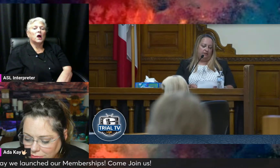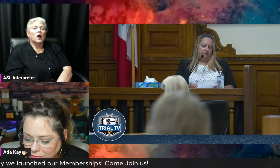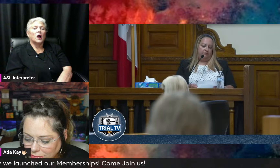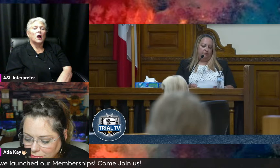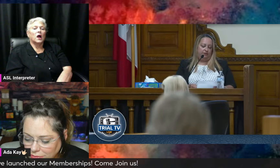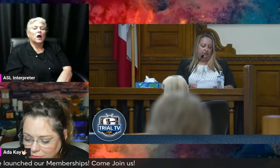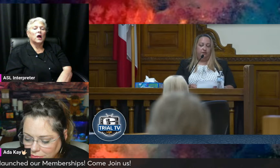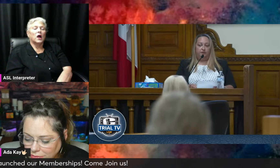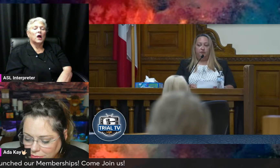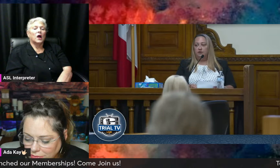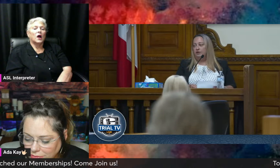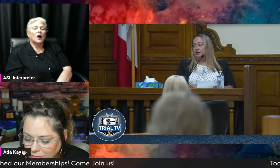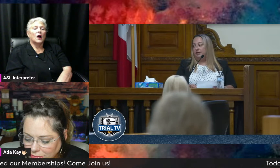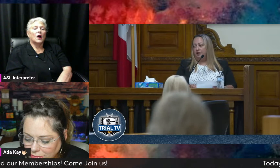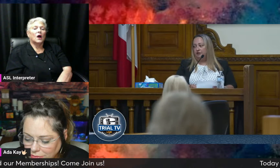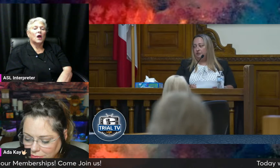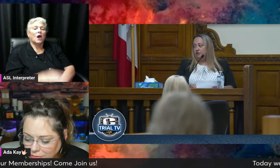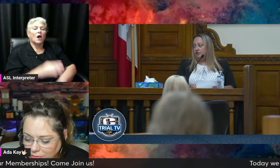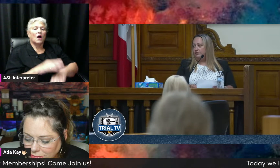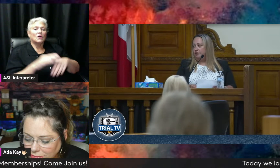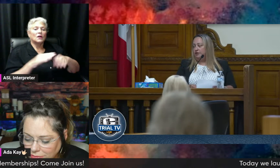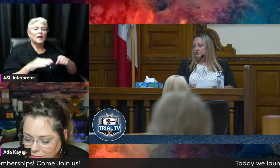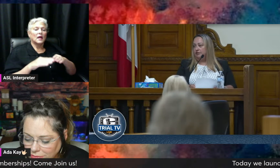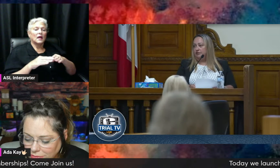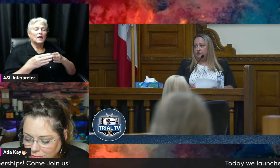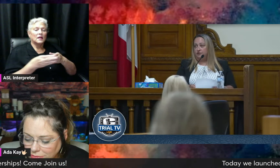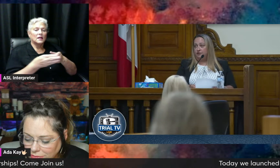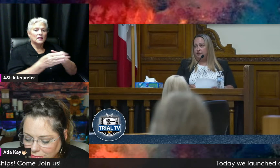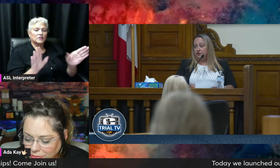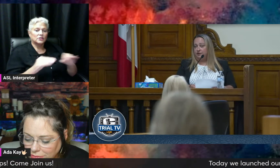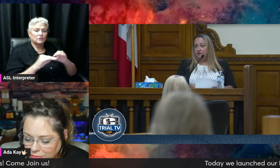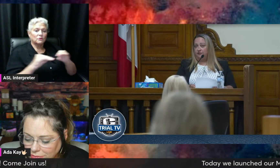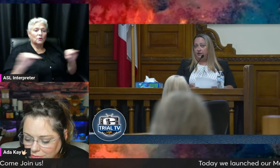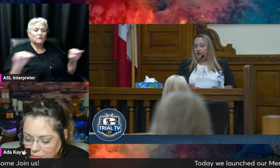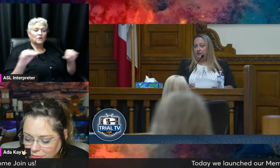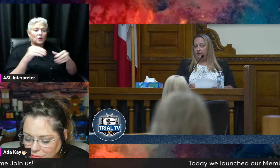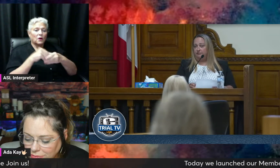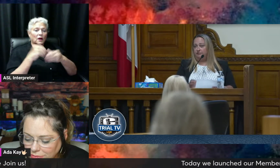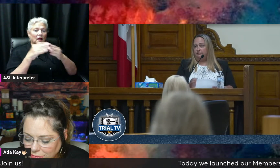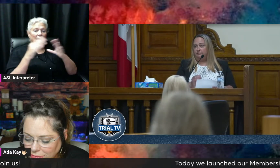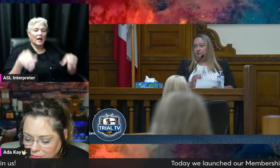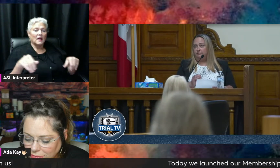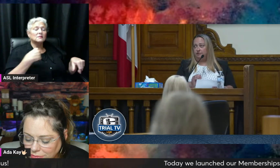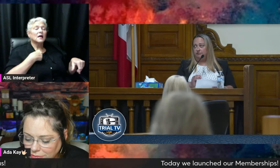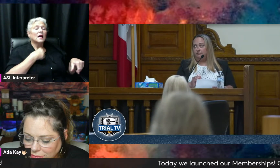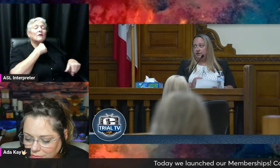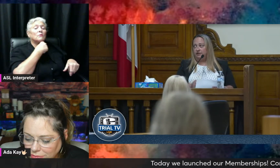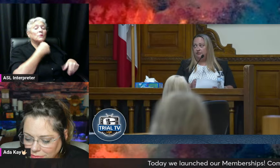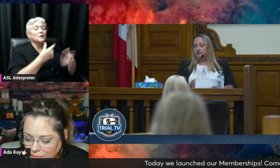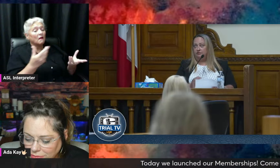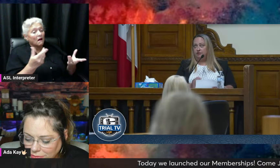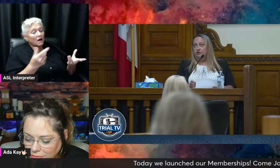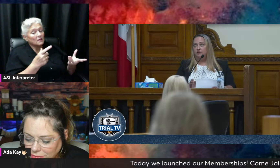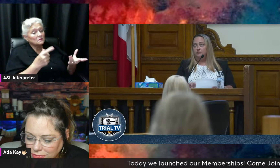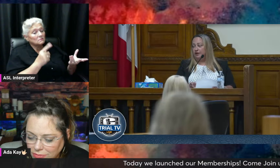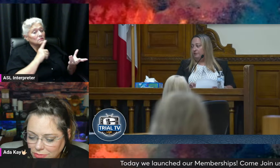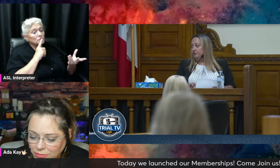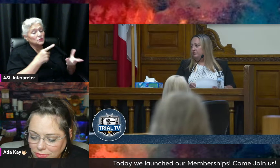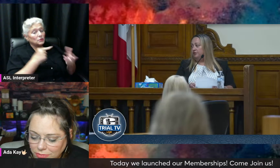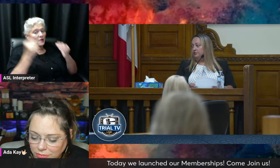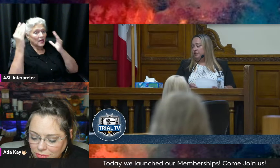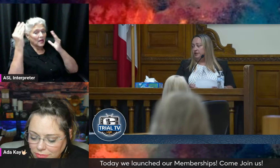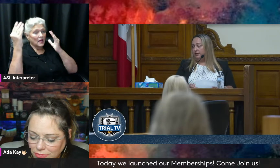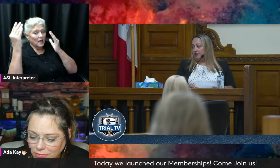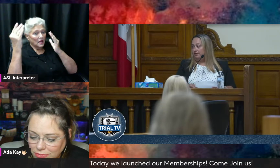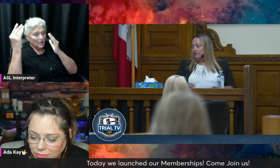On a general floor in a house, I would not necessarily expect to find that a large